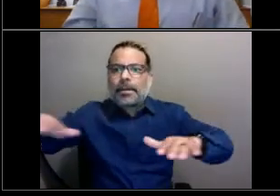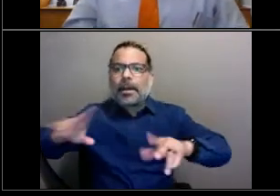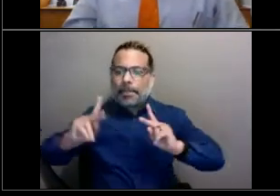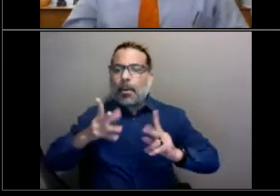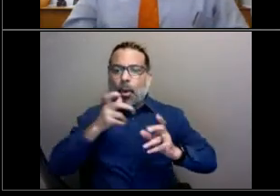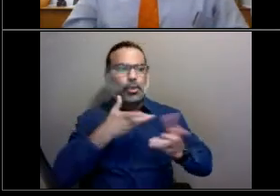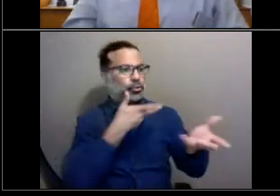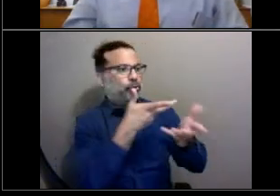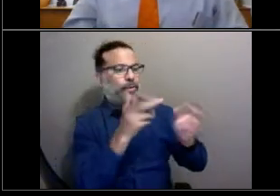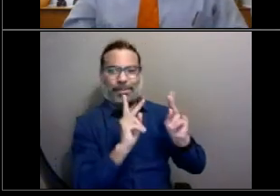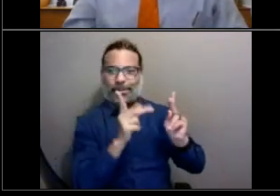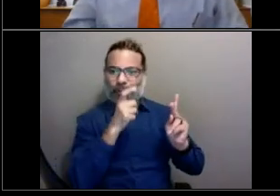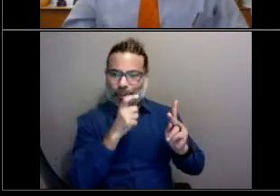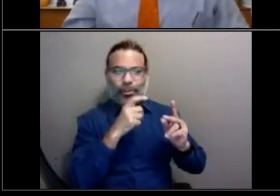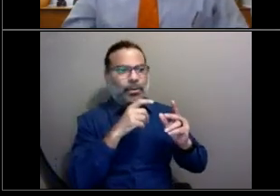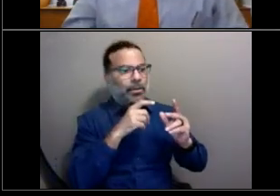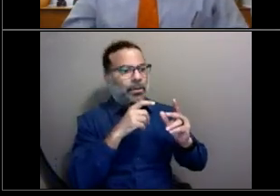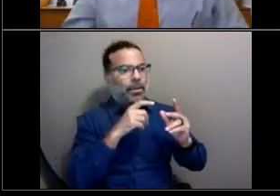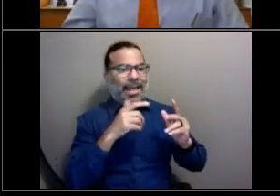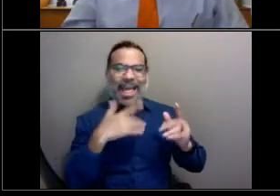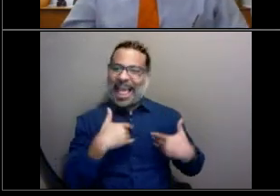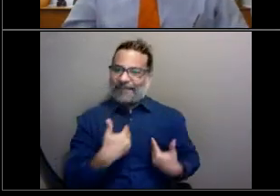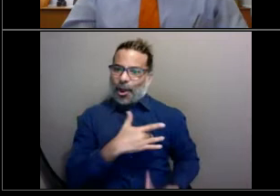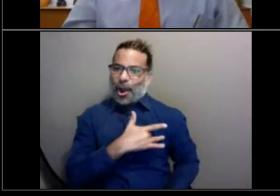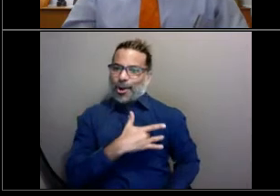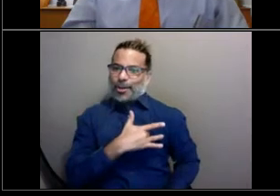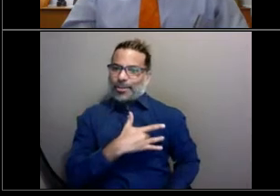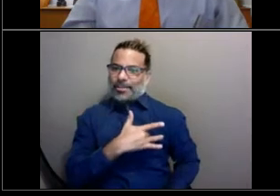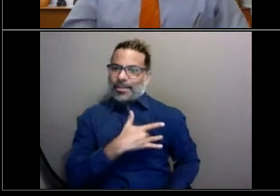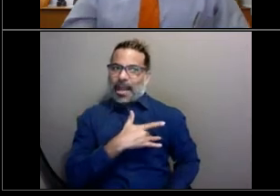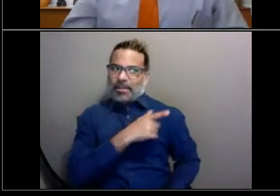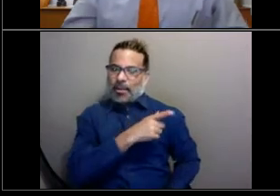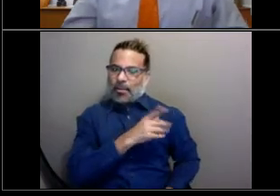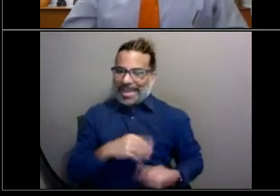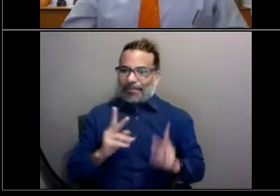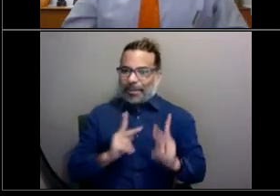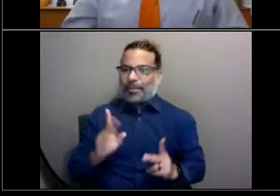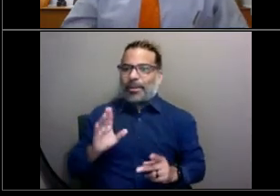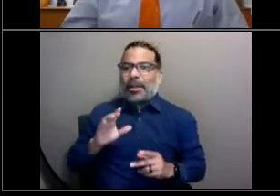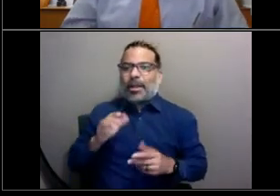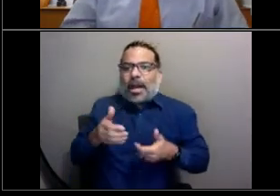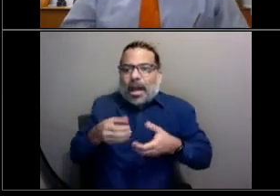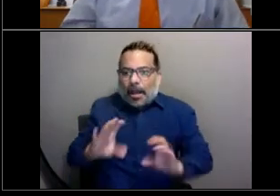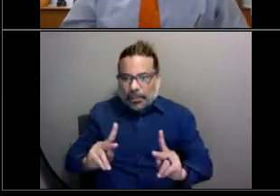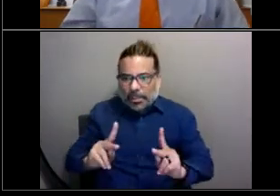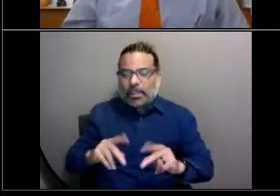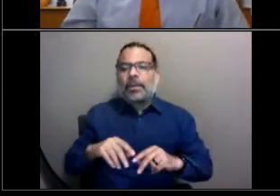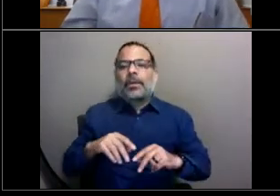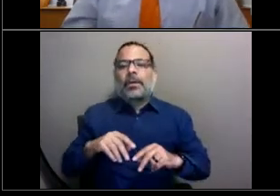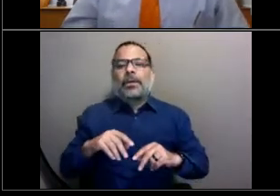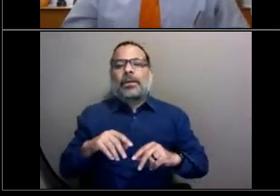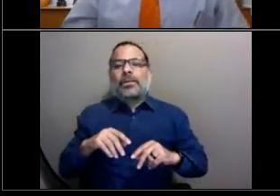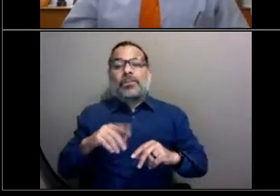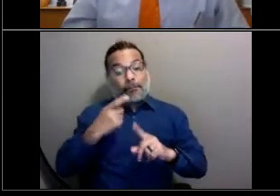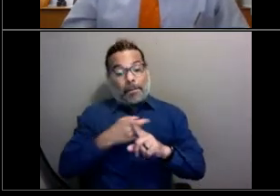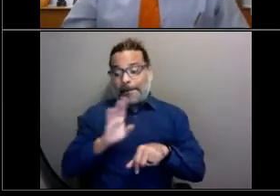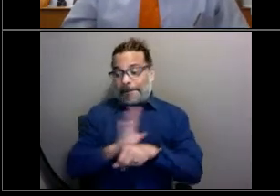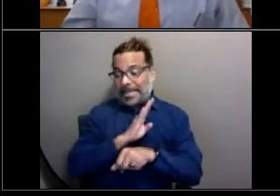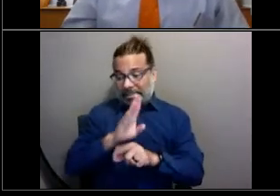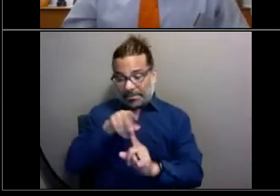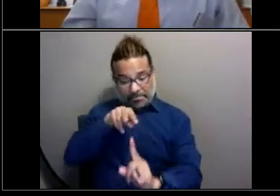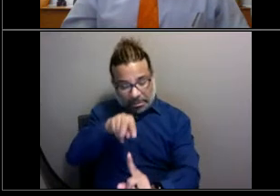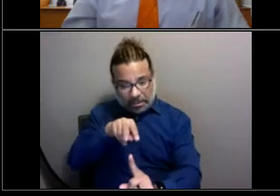organizations that have a heart and that will give their people a chance. So I would say from a business standpoint,